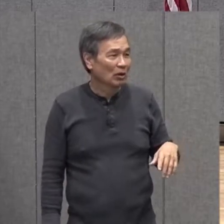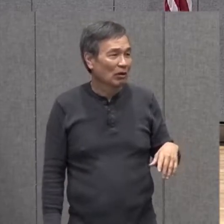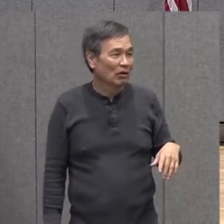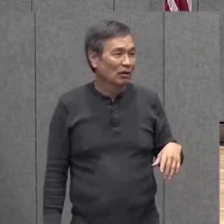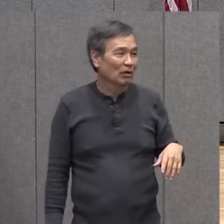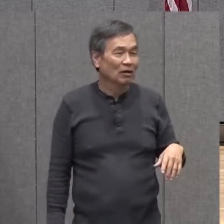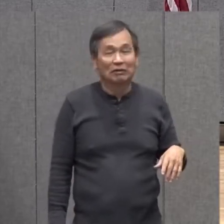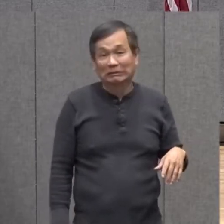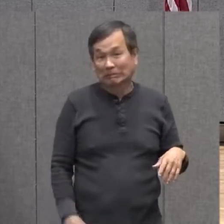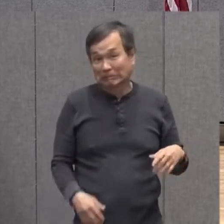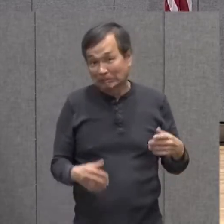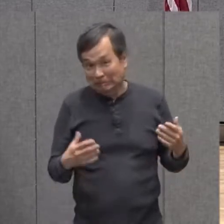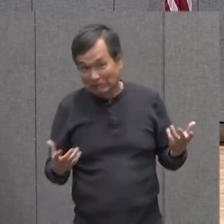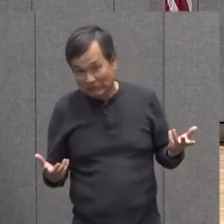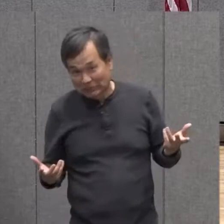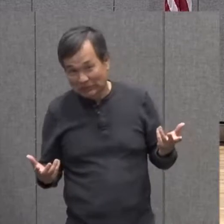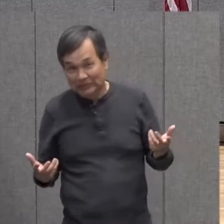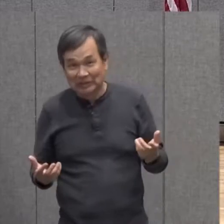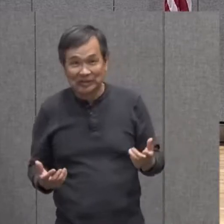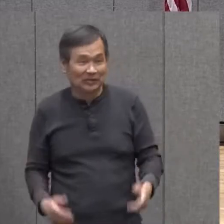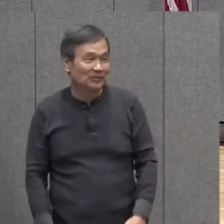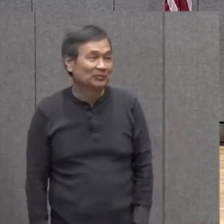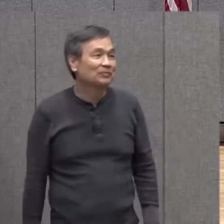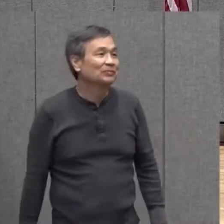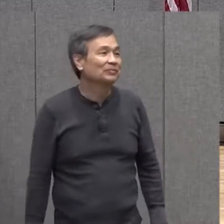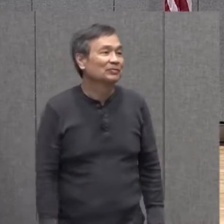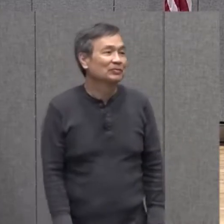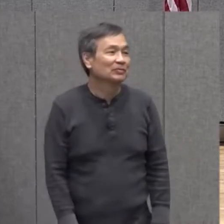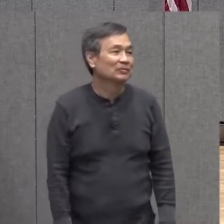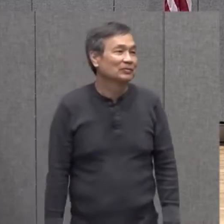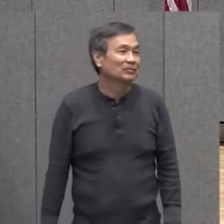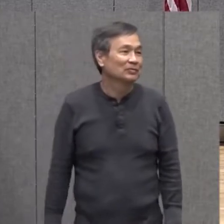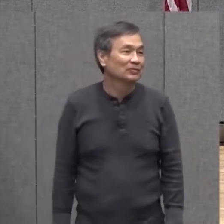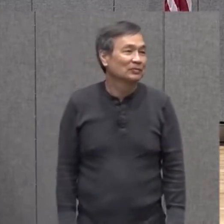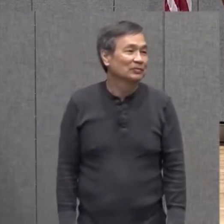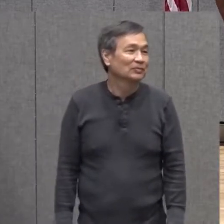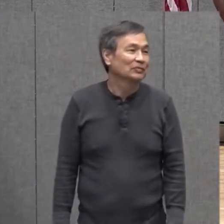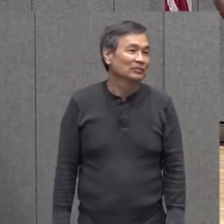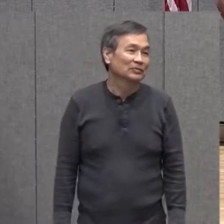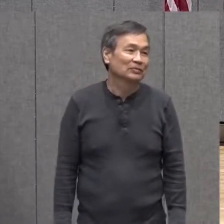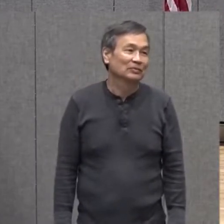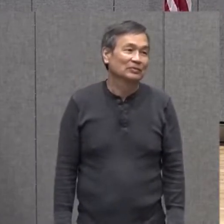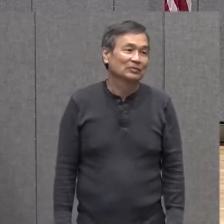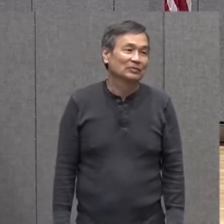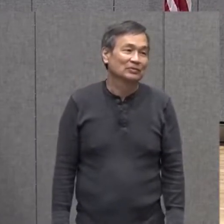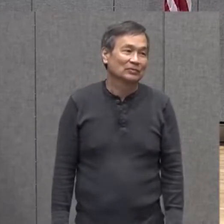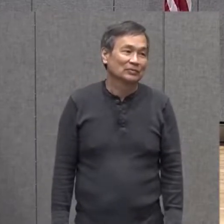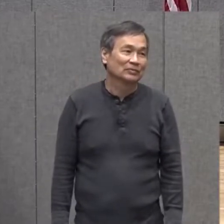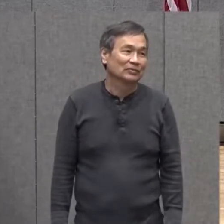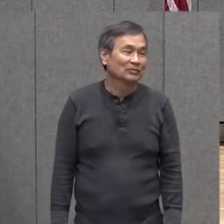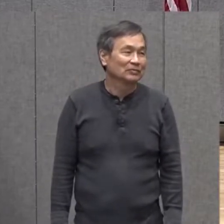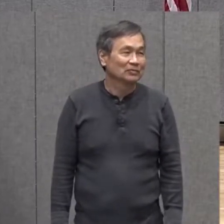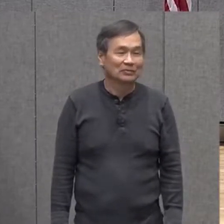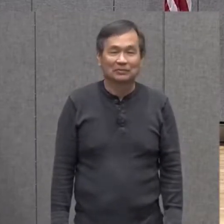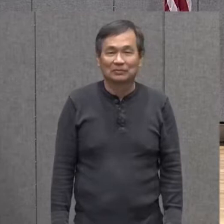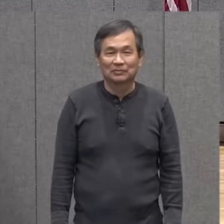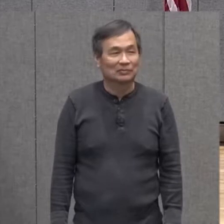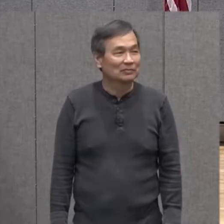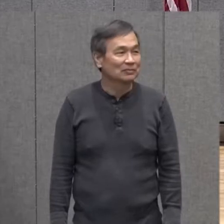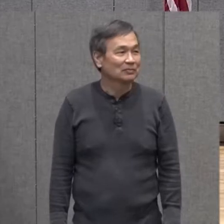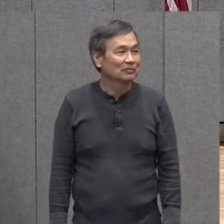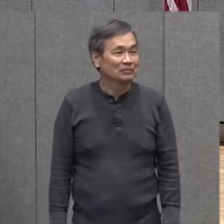catch. No te desanimes, no te desanimes. Si esta es tu primera vez haciendo malabarismo, no te preocupes. Toma